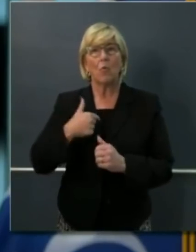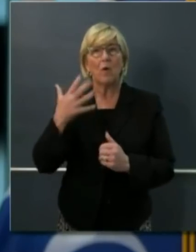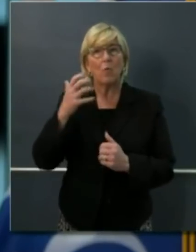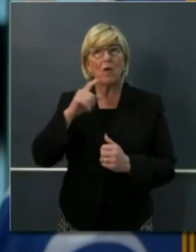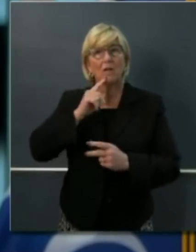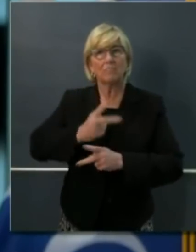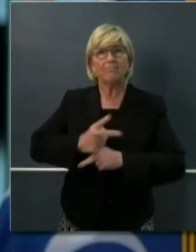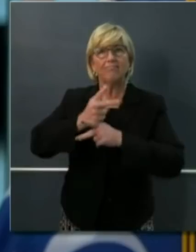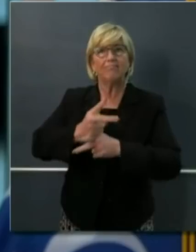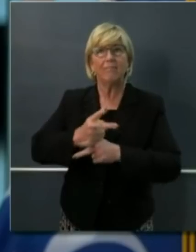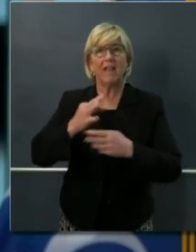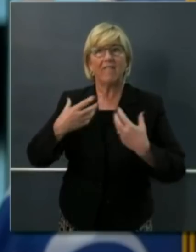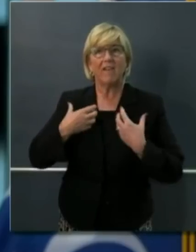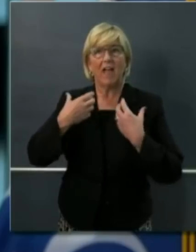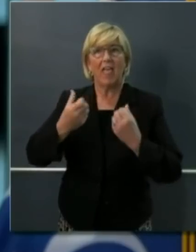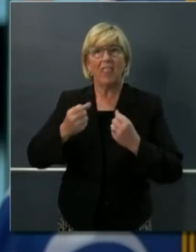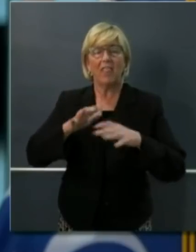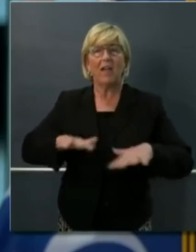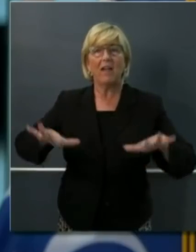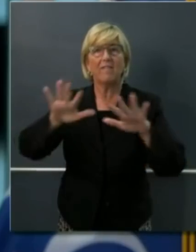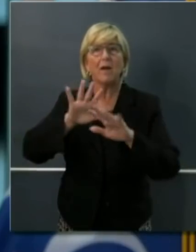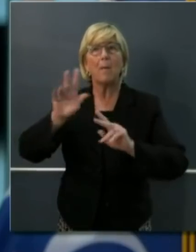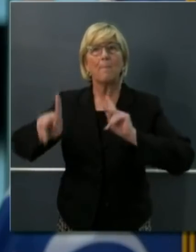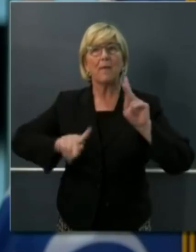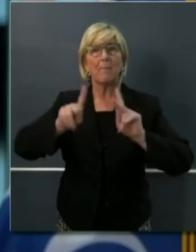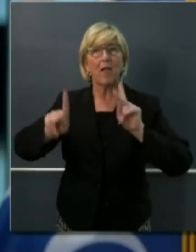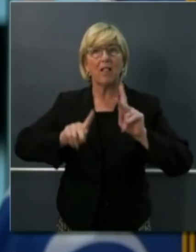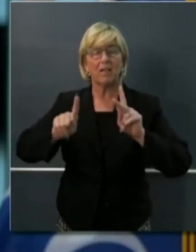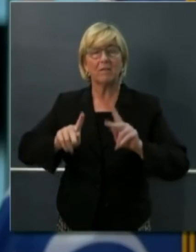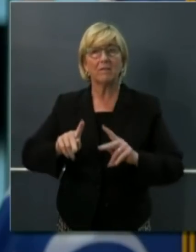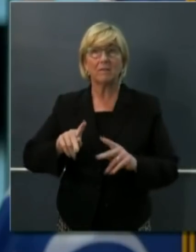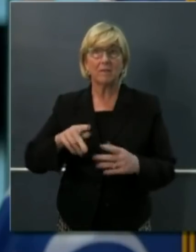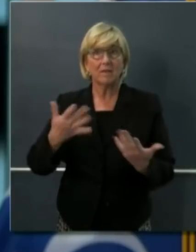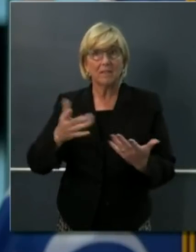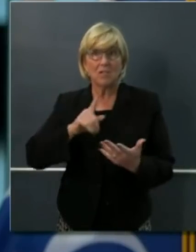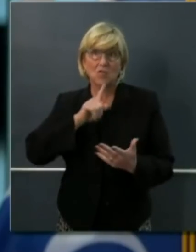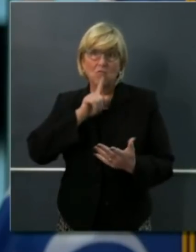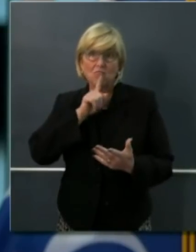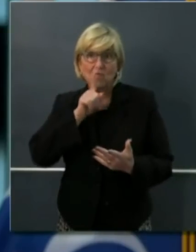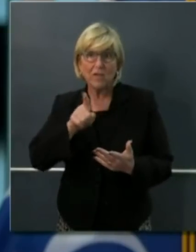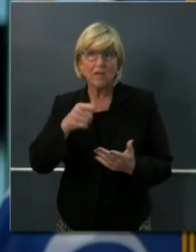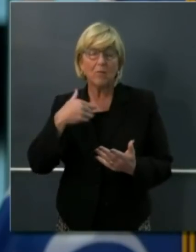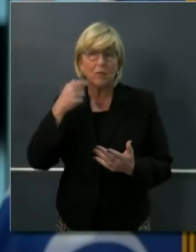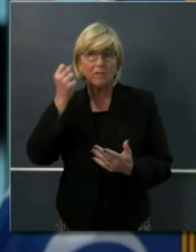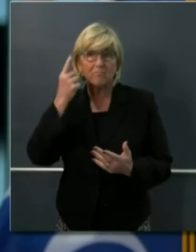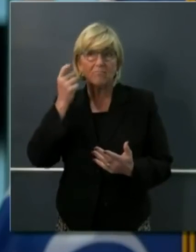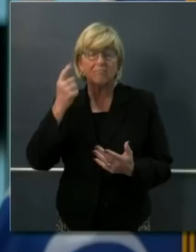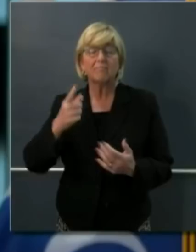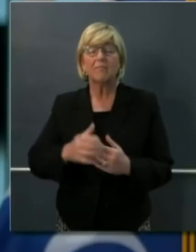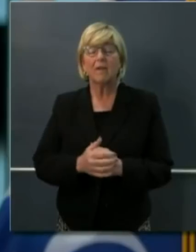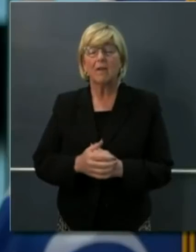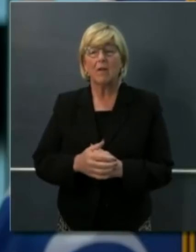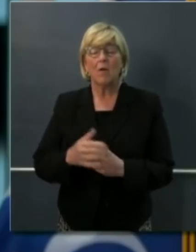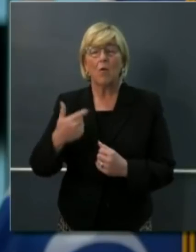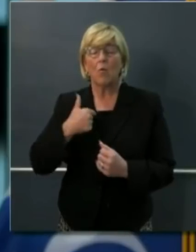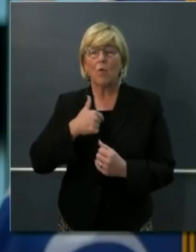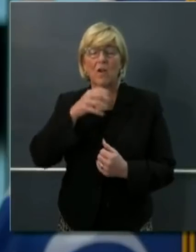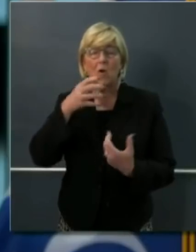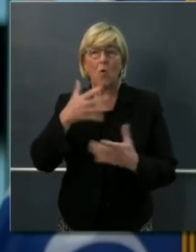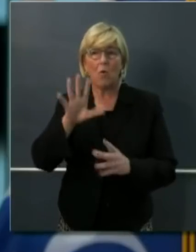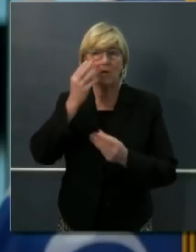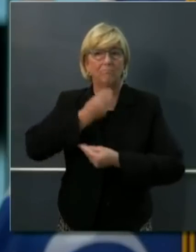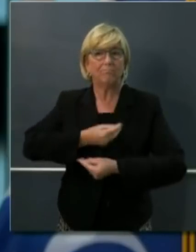health. The pressure to answer that question, nonetheless, is very real. No one wants to be able to share that